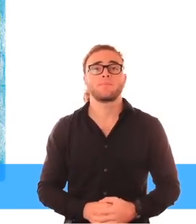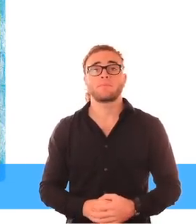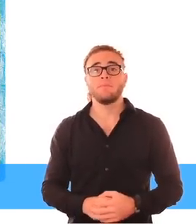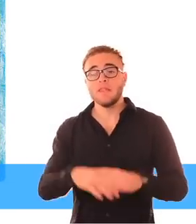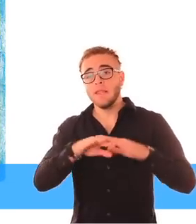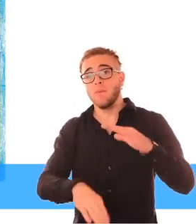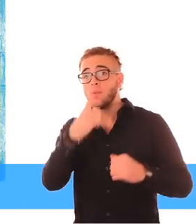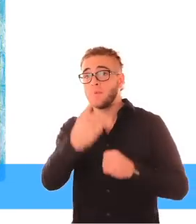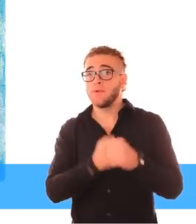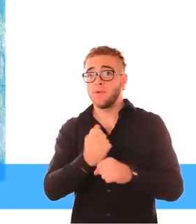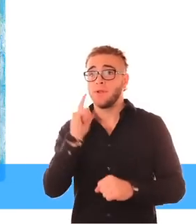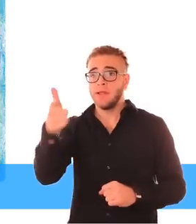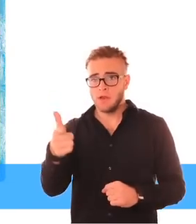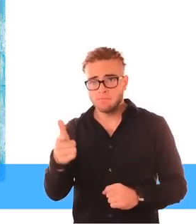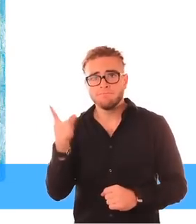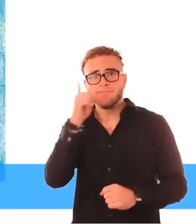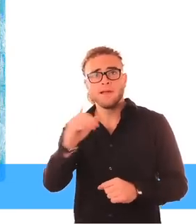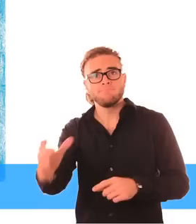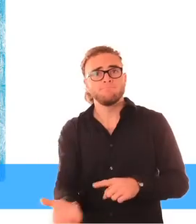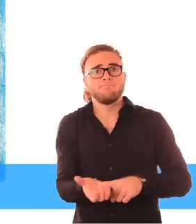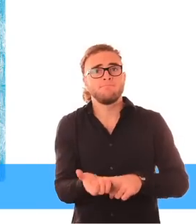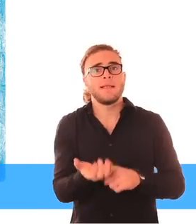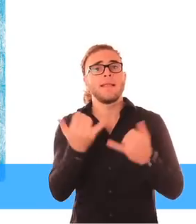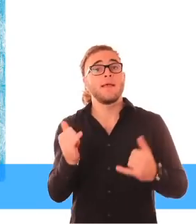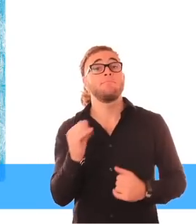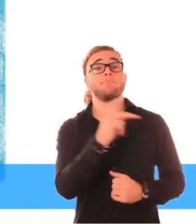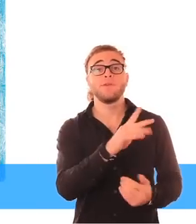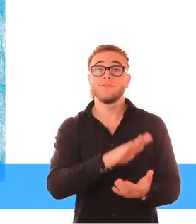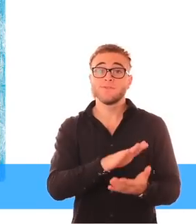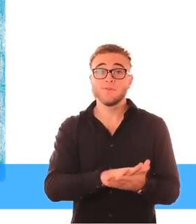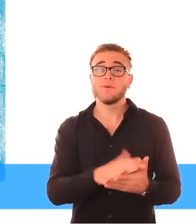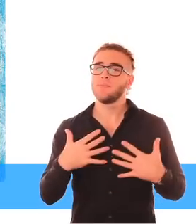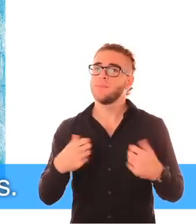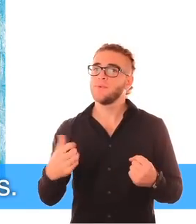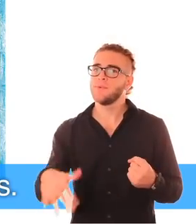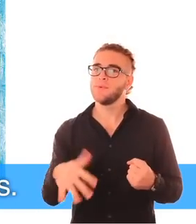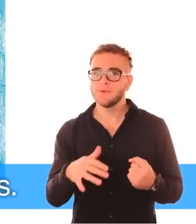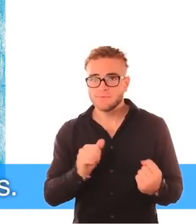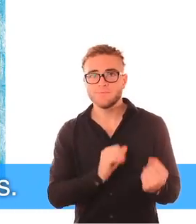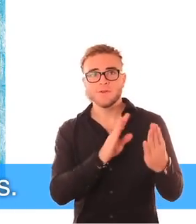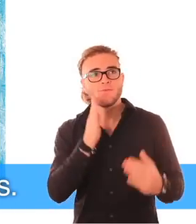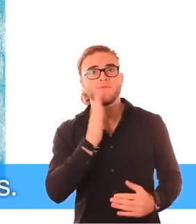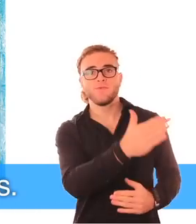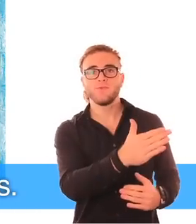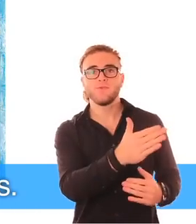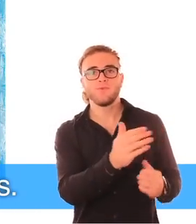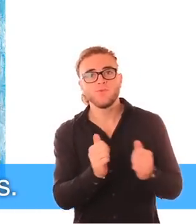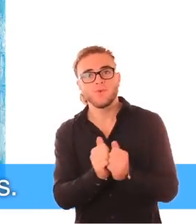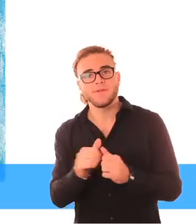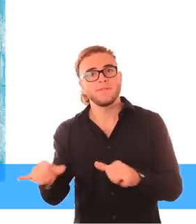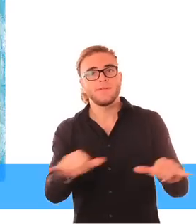Less than a year later, and fitted with an artificial limb, he has been able to return to school and bravely face the future among his